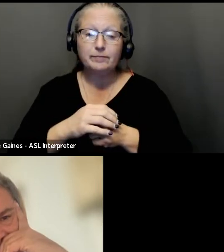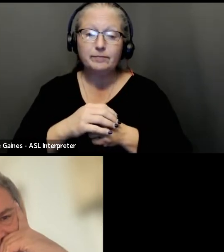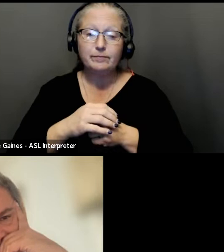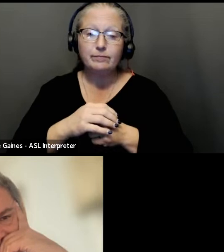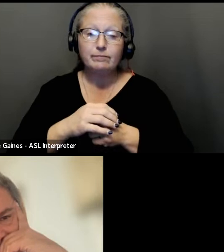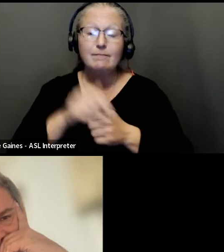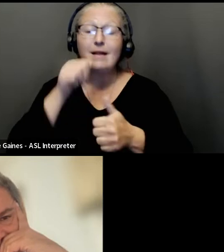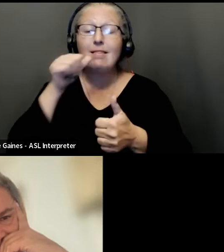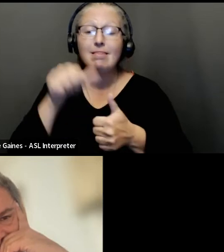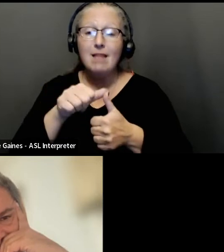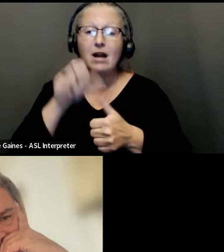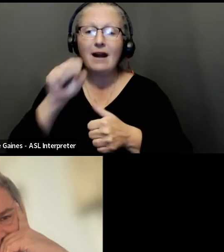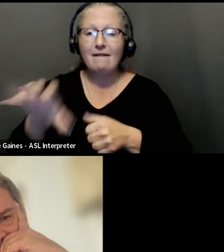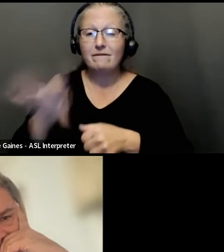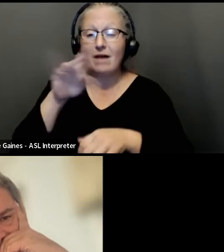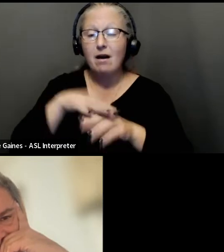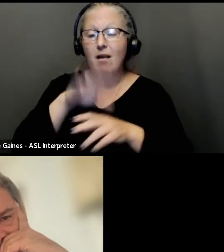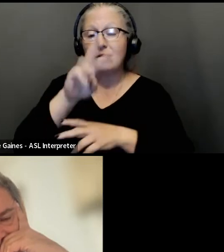This letter can be found at